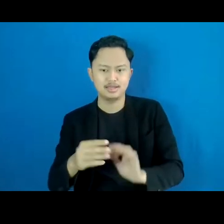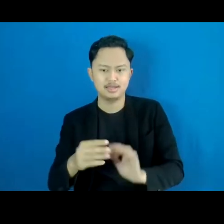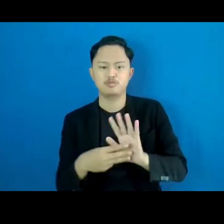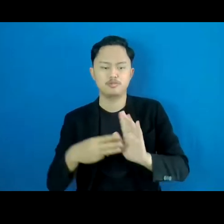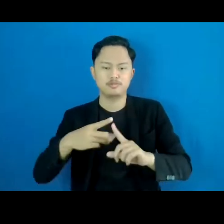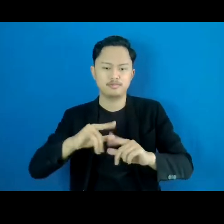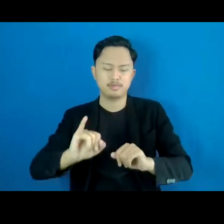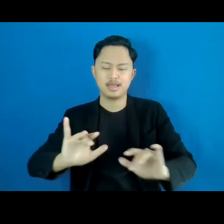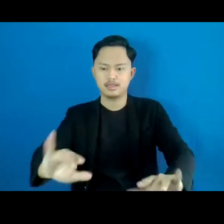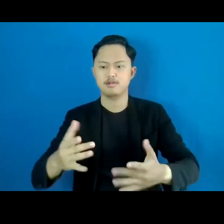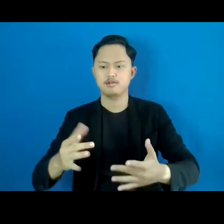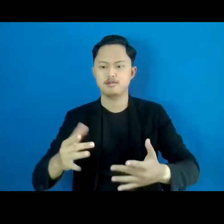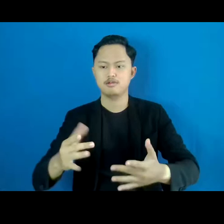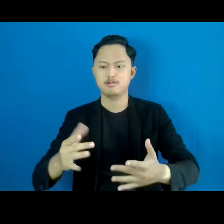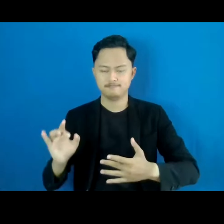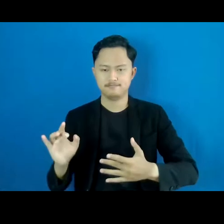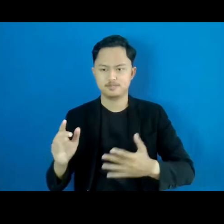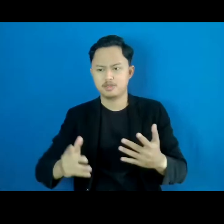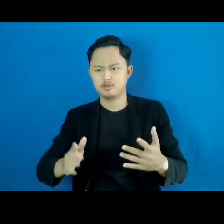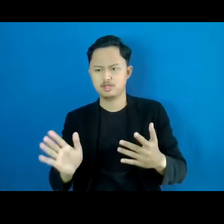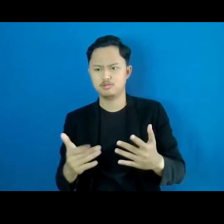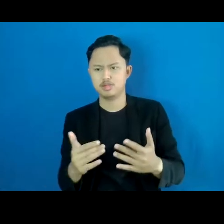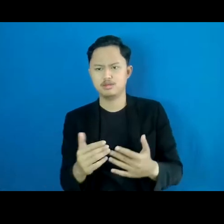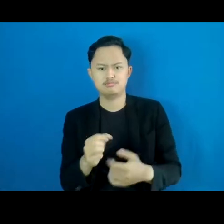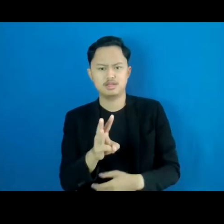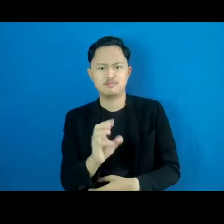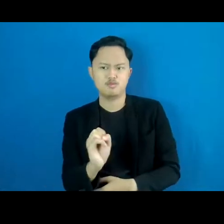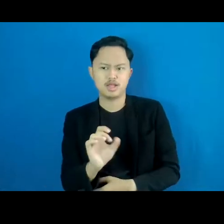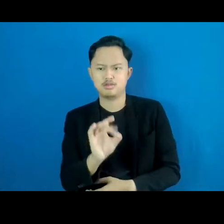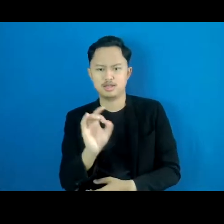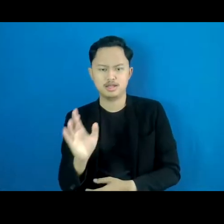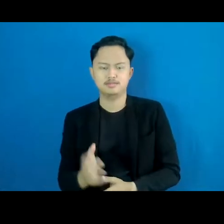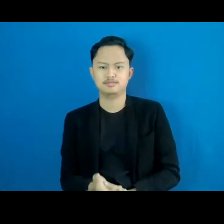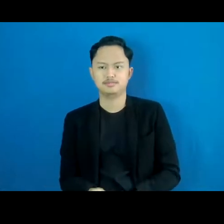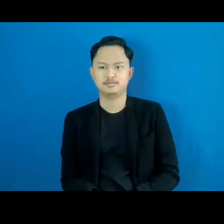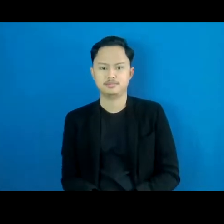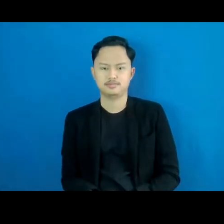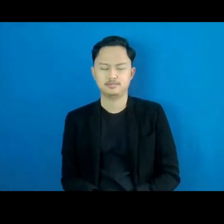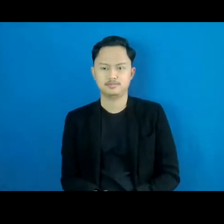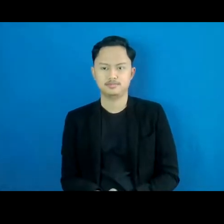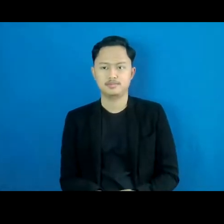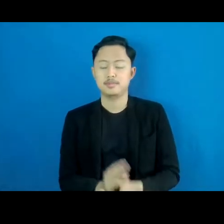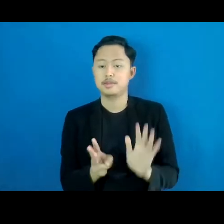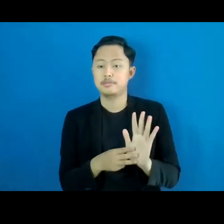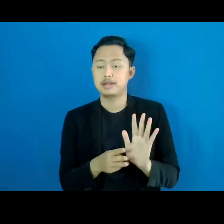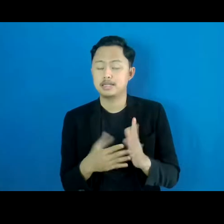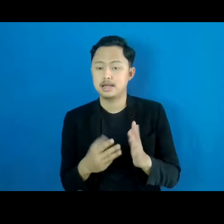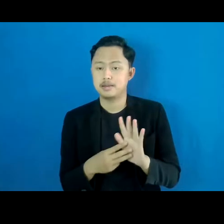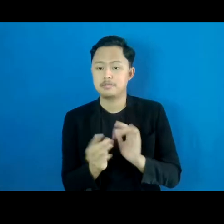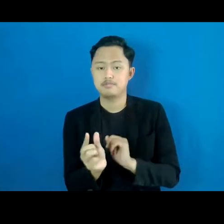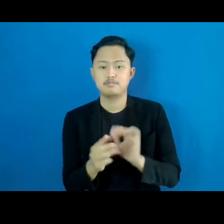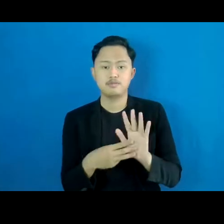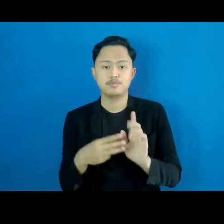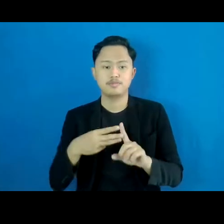the per day coverage operations will be around 150 to 160 kilometers. So the problem in Mumbai city